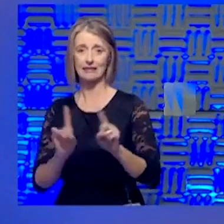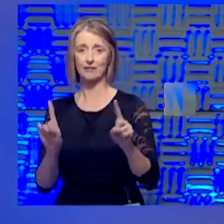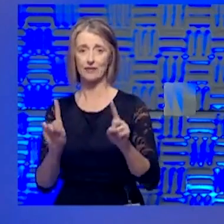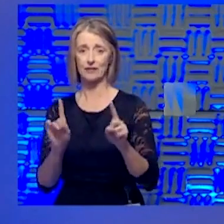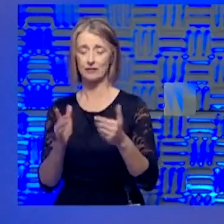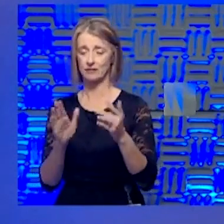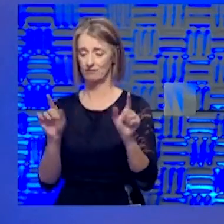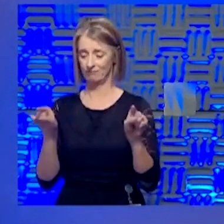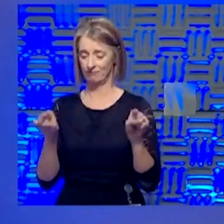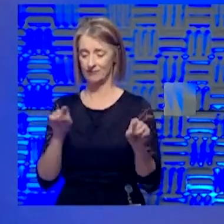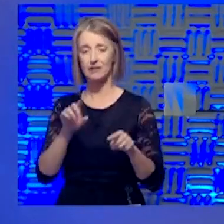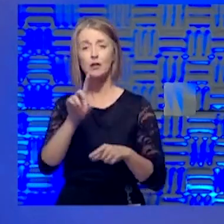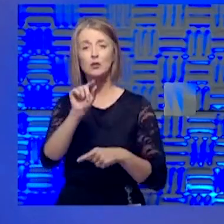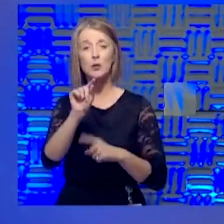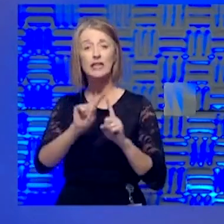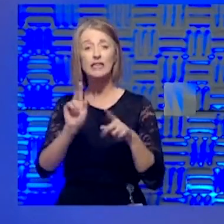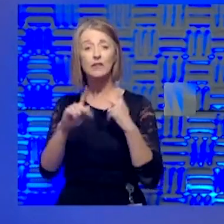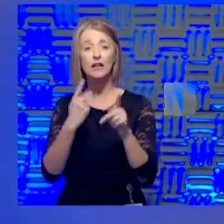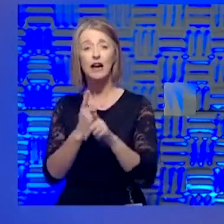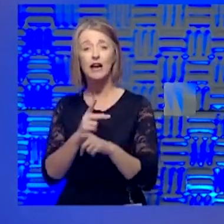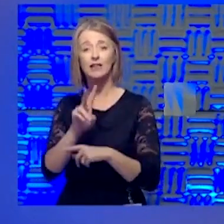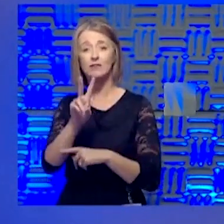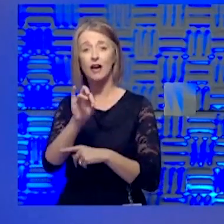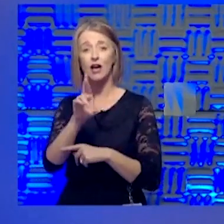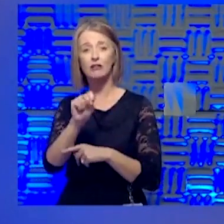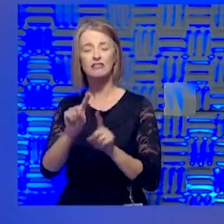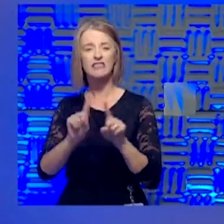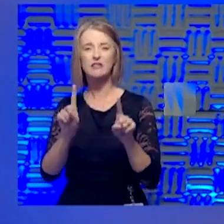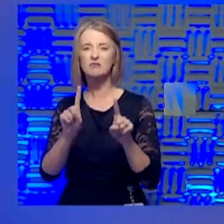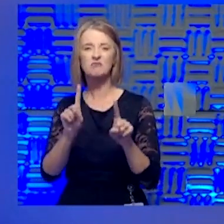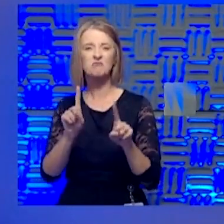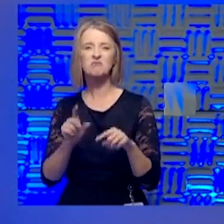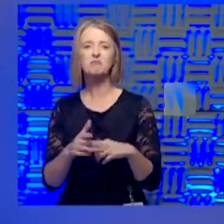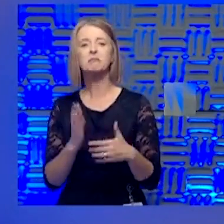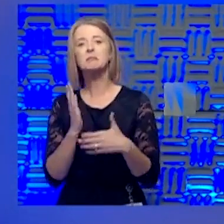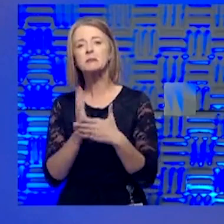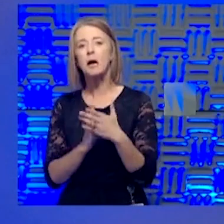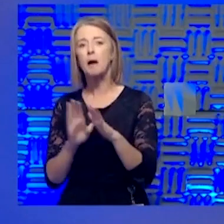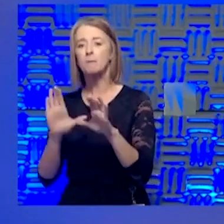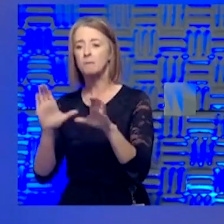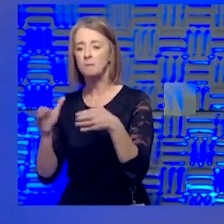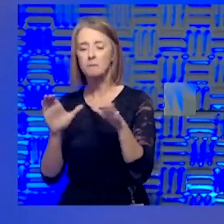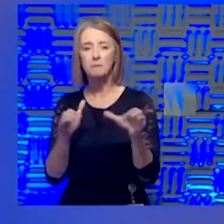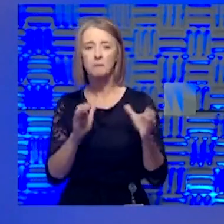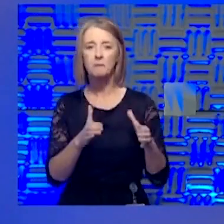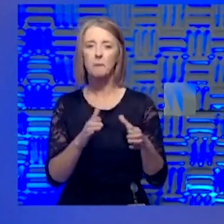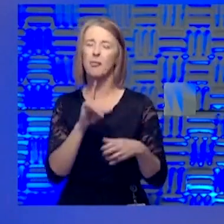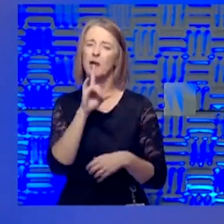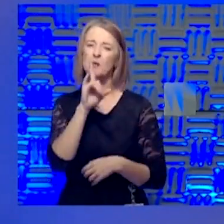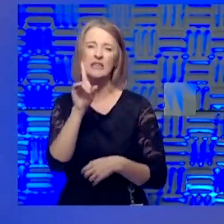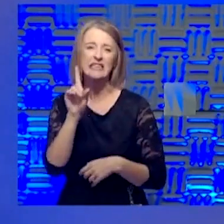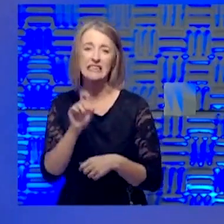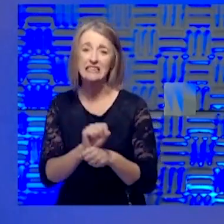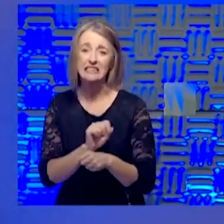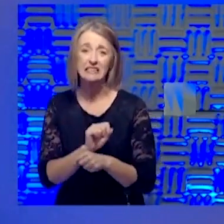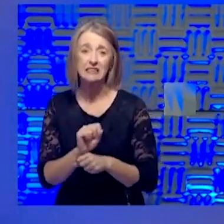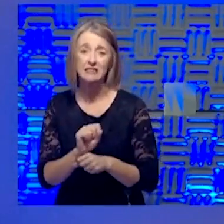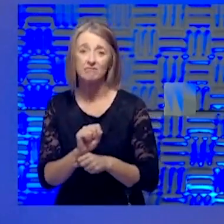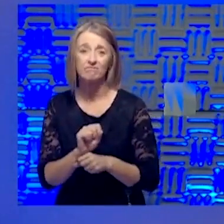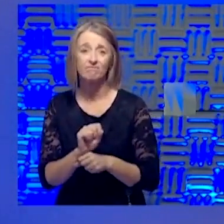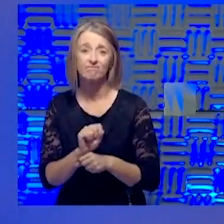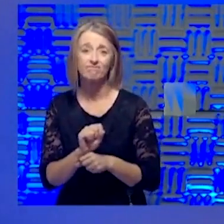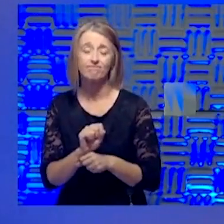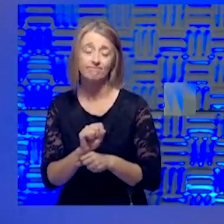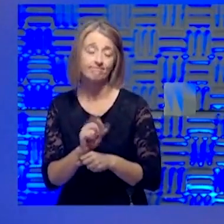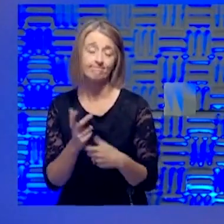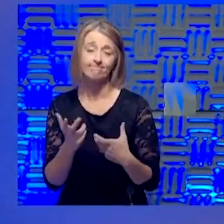the viruses. They have talked about different clades or different groupings or different subtypes, but right now, from what we have seen and what we know about the